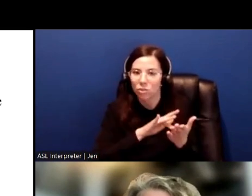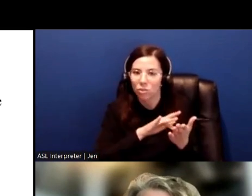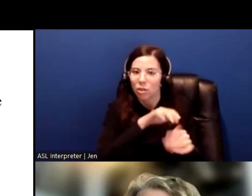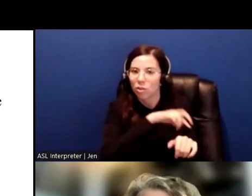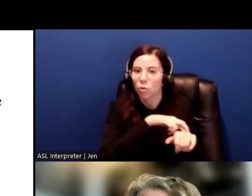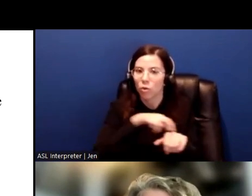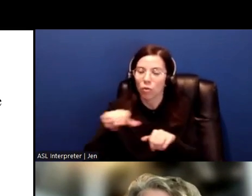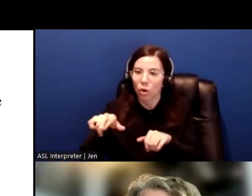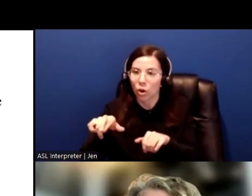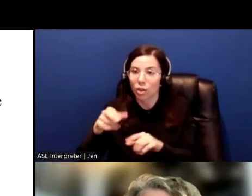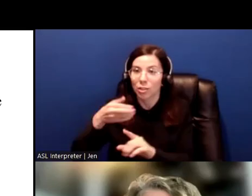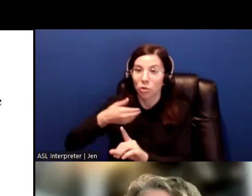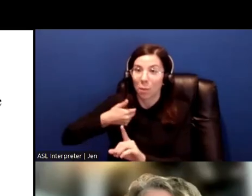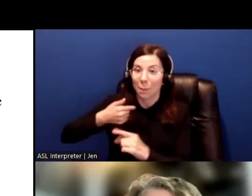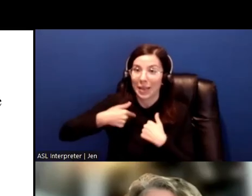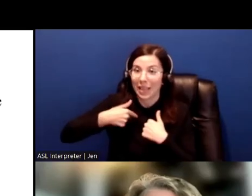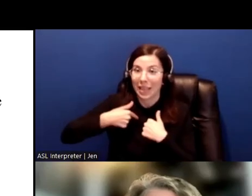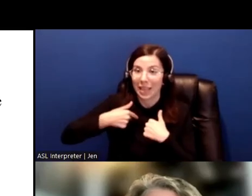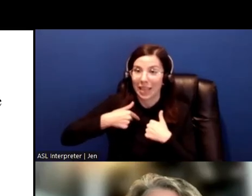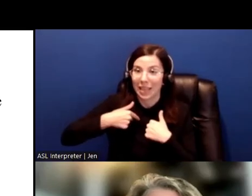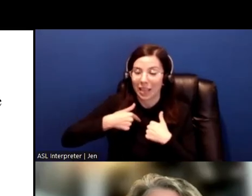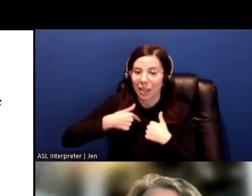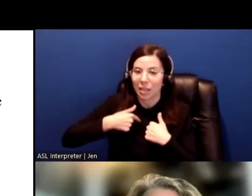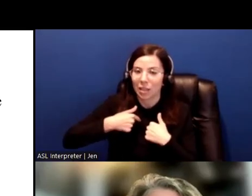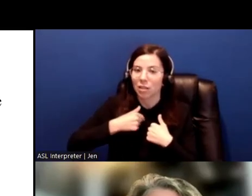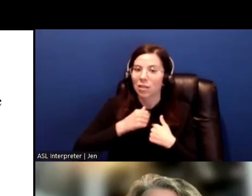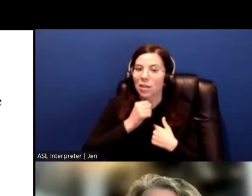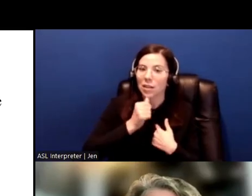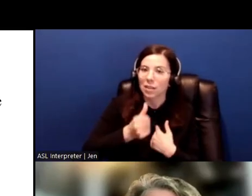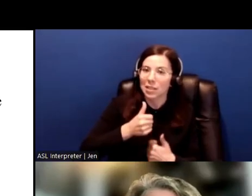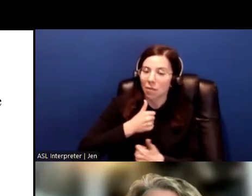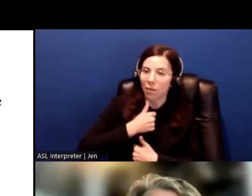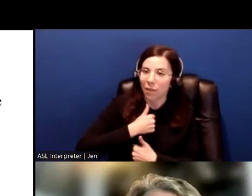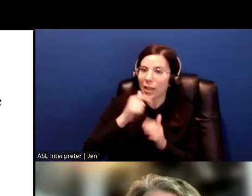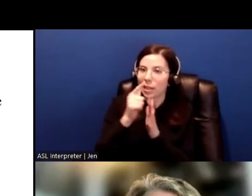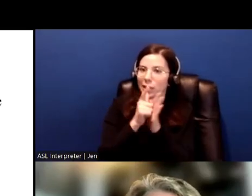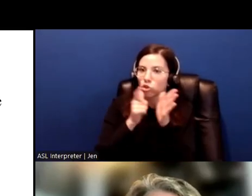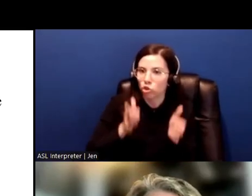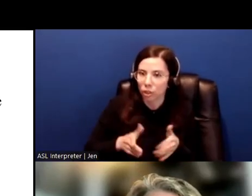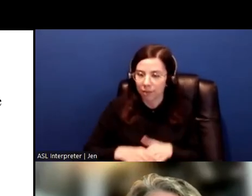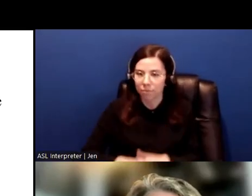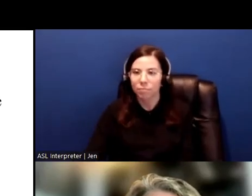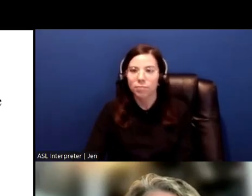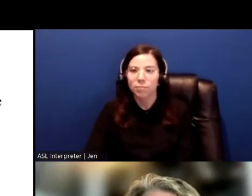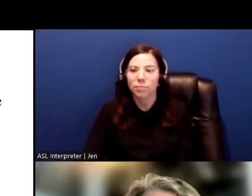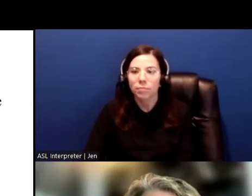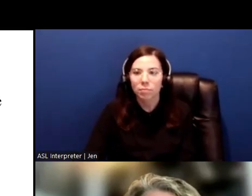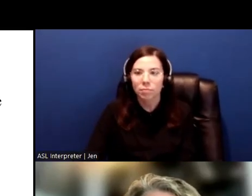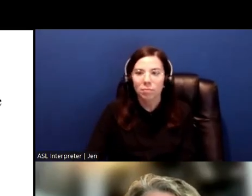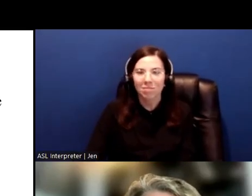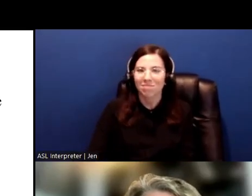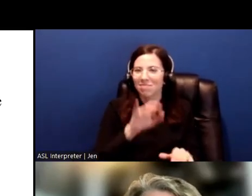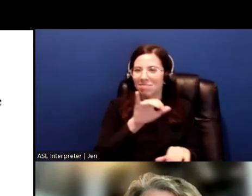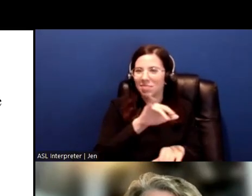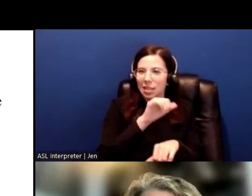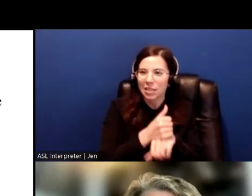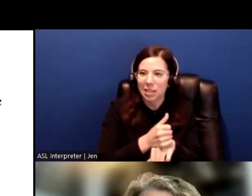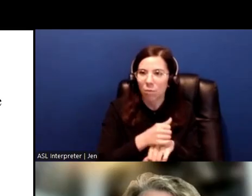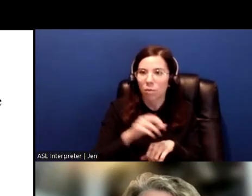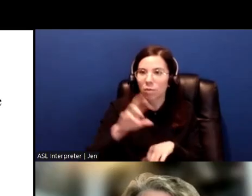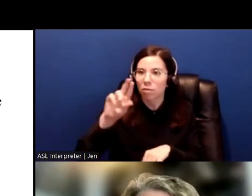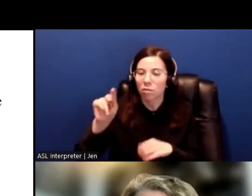referred to you, a civilian attorney. So that's the setup for Ruth